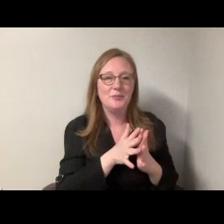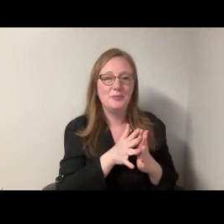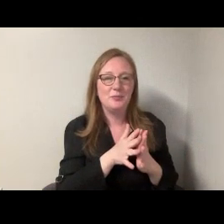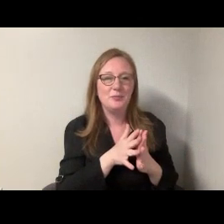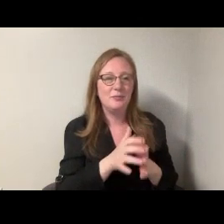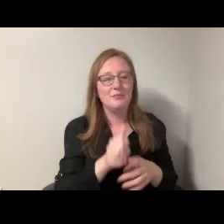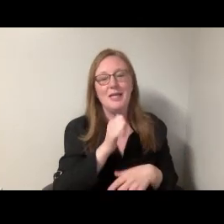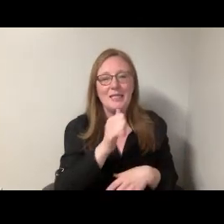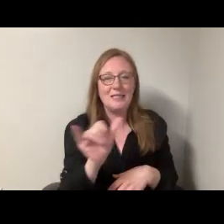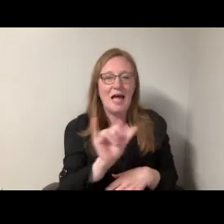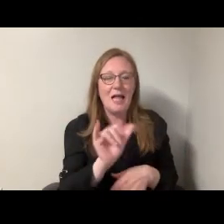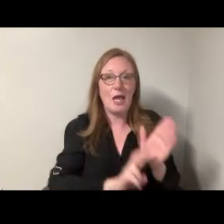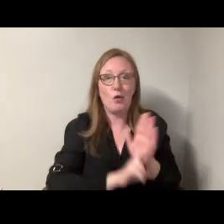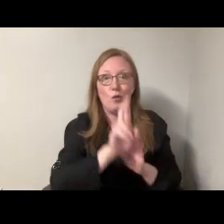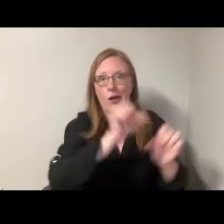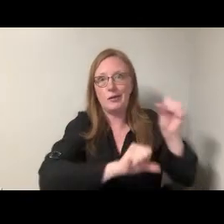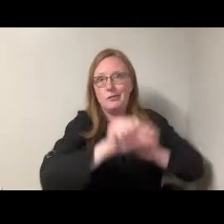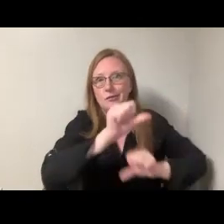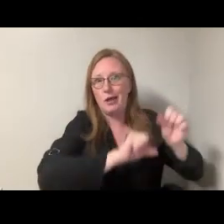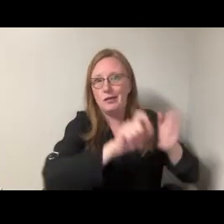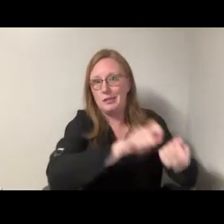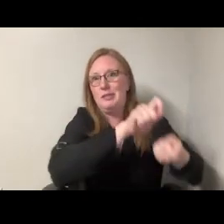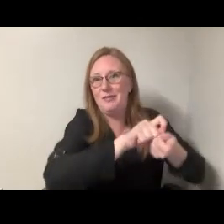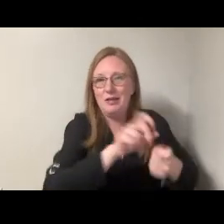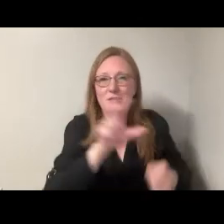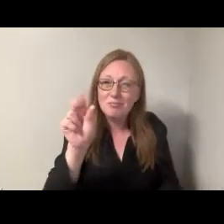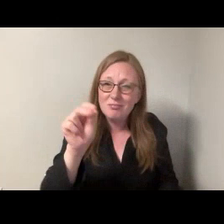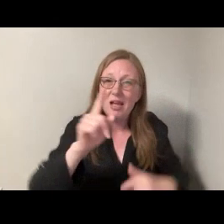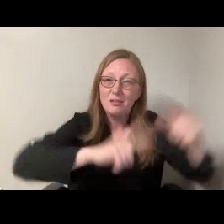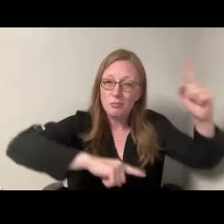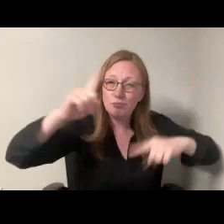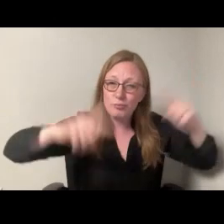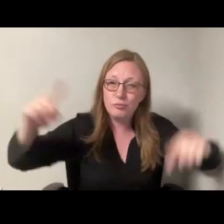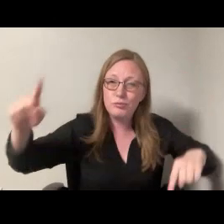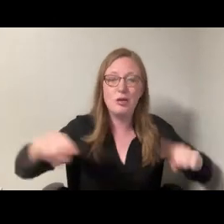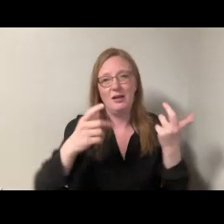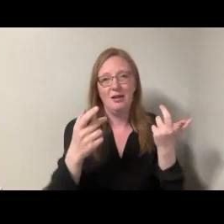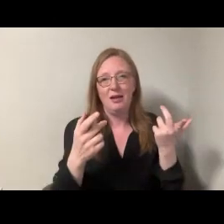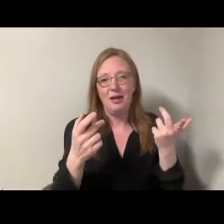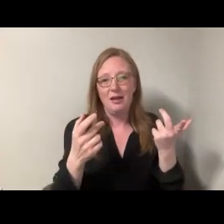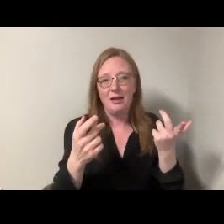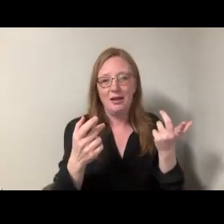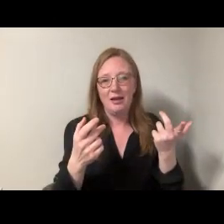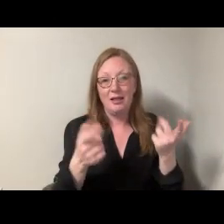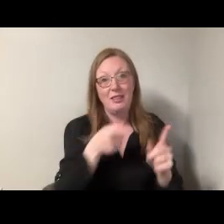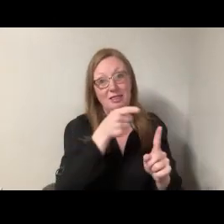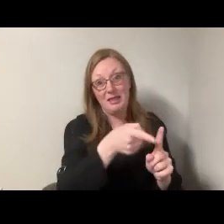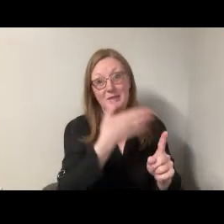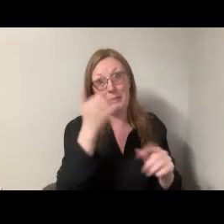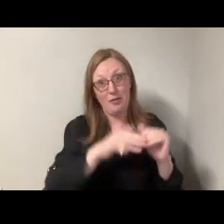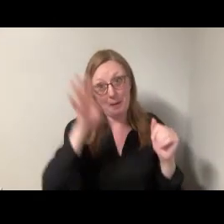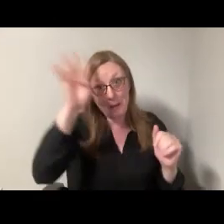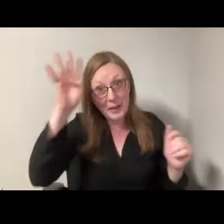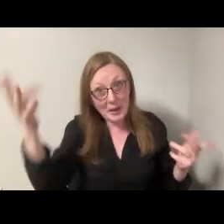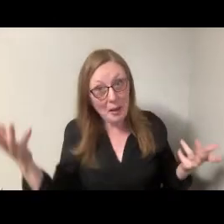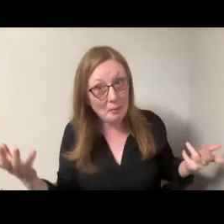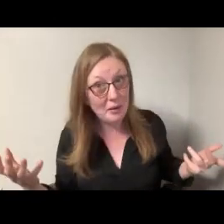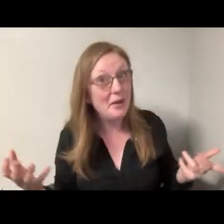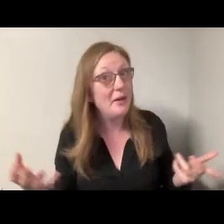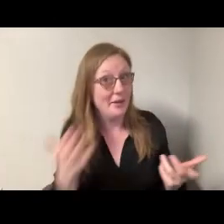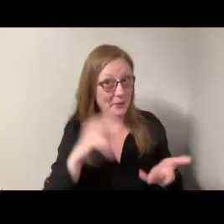rocket science precision. This is all very crude. This is better than making it up type crude